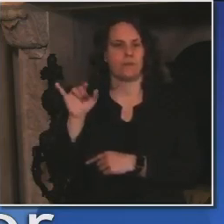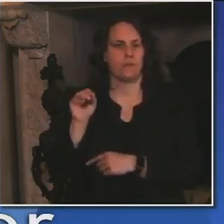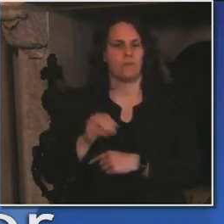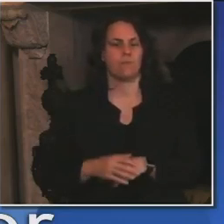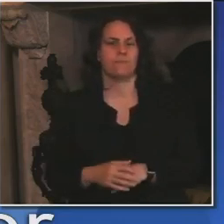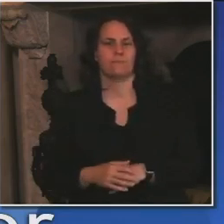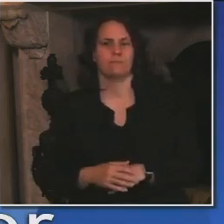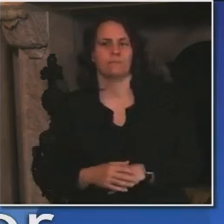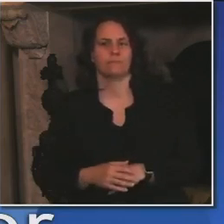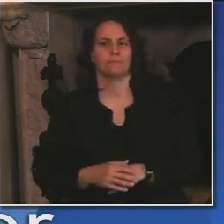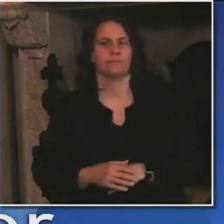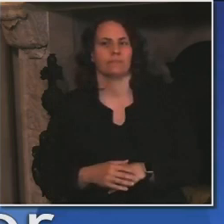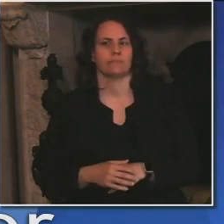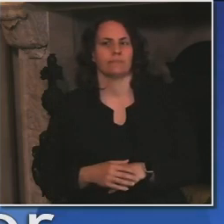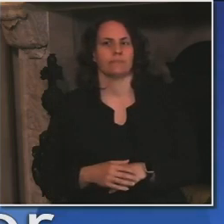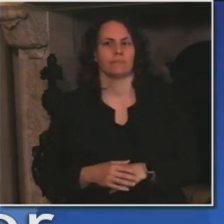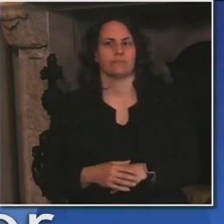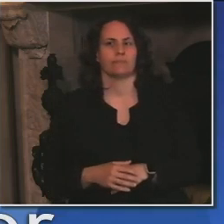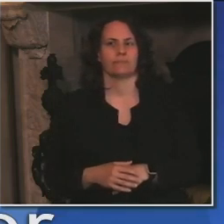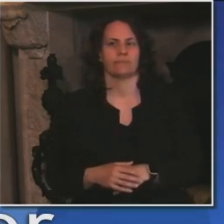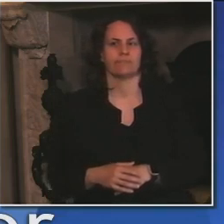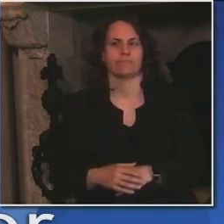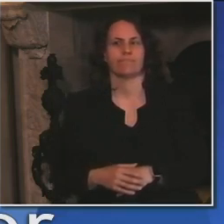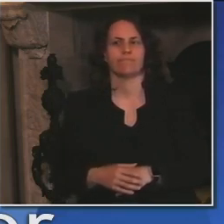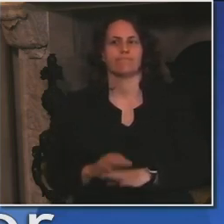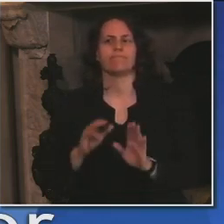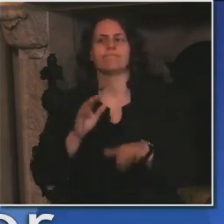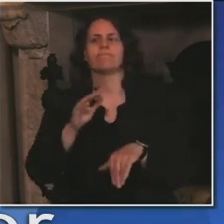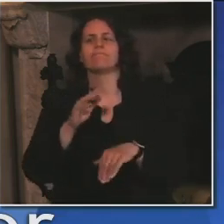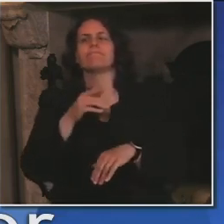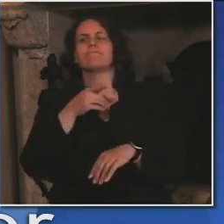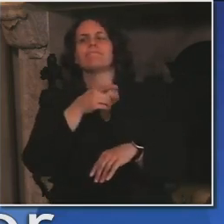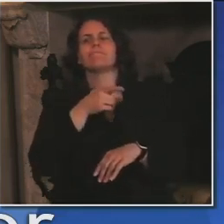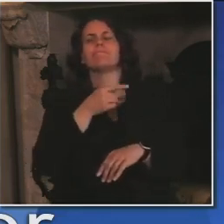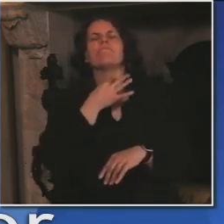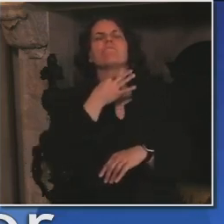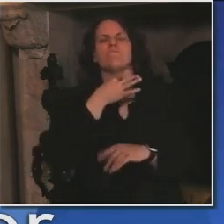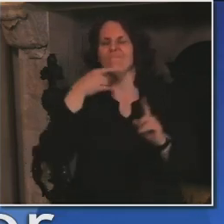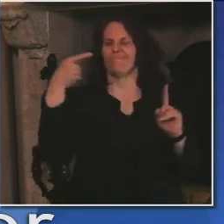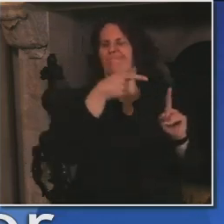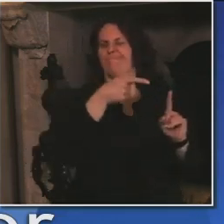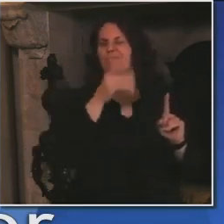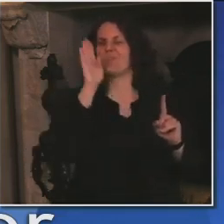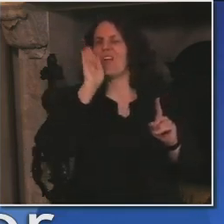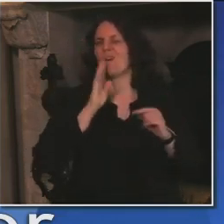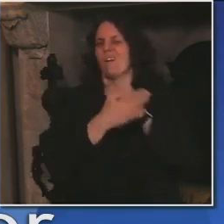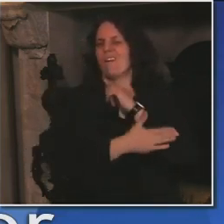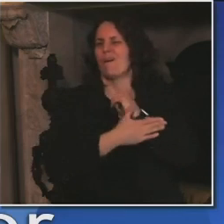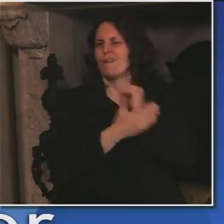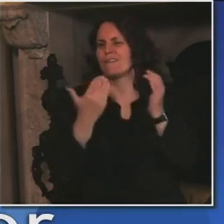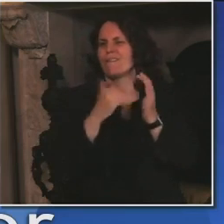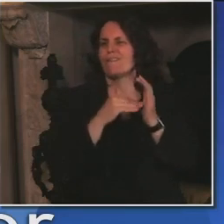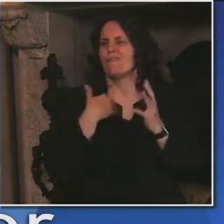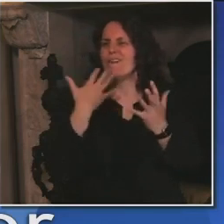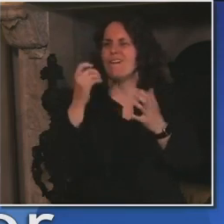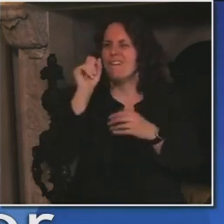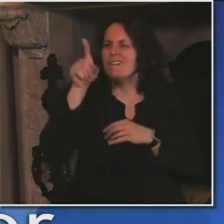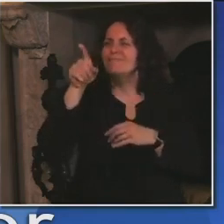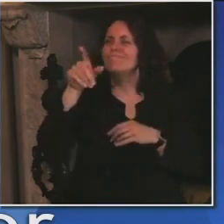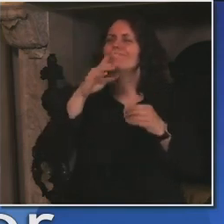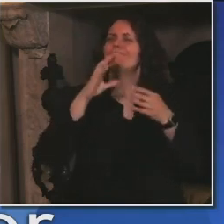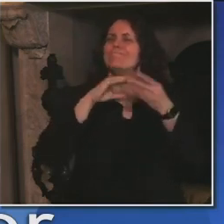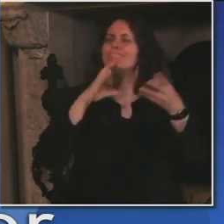Shemaine. I was wondering, going back to the Brown County outbreaks in the meatpacking plants, we received some questions for listeners